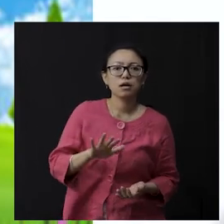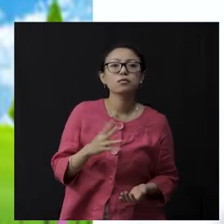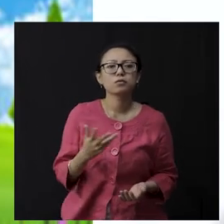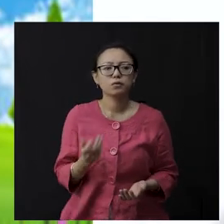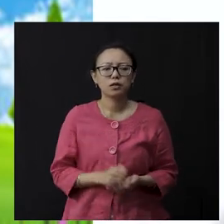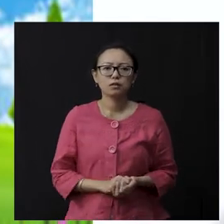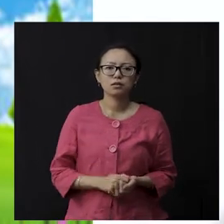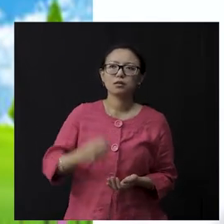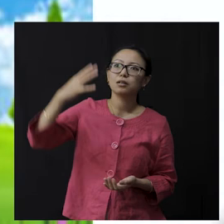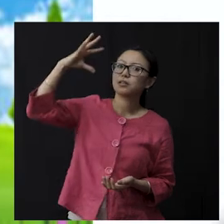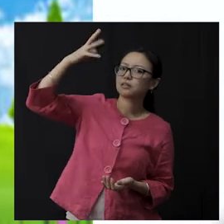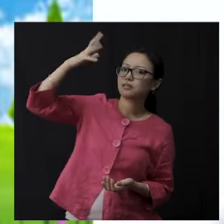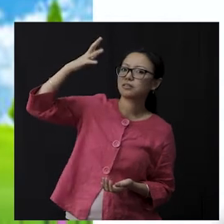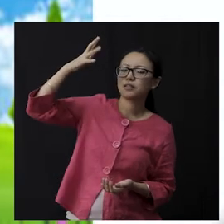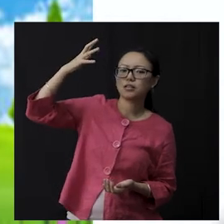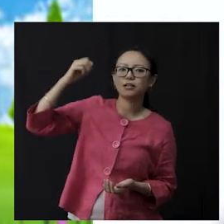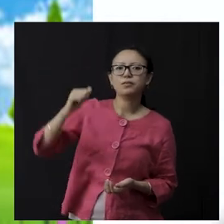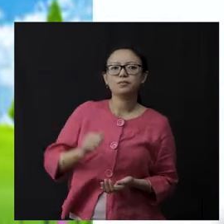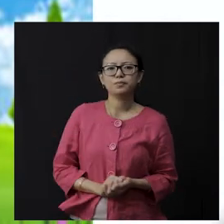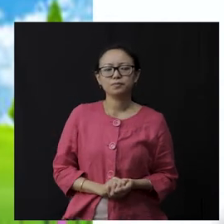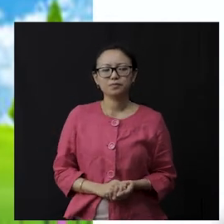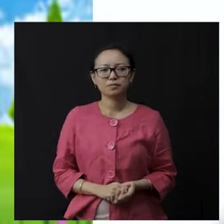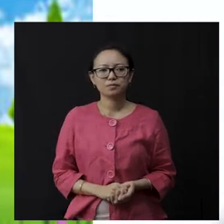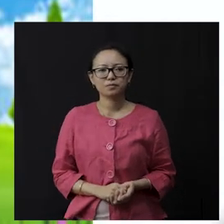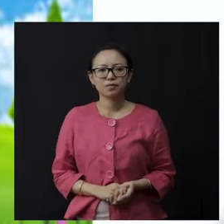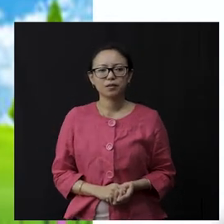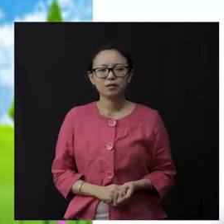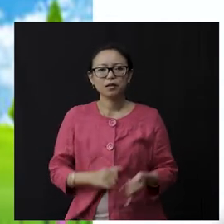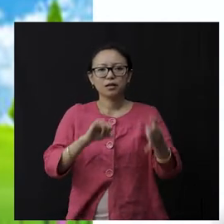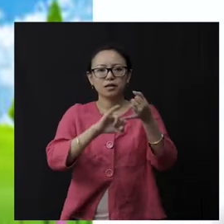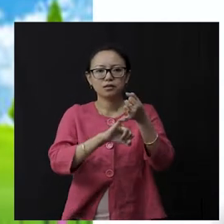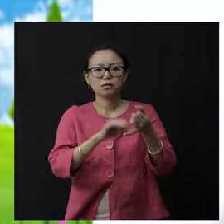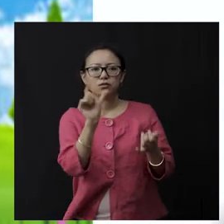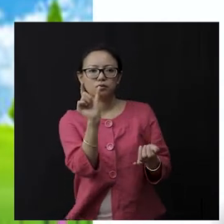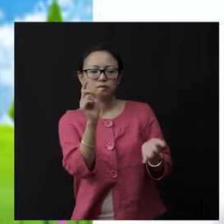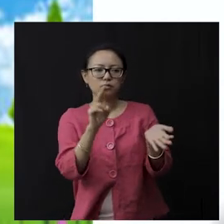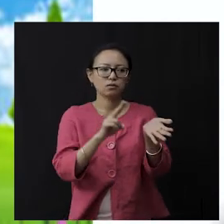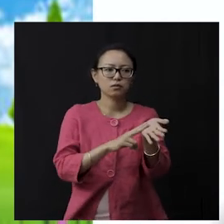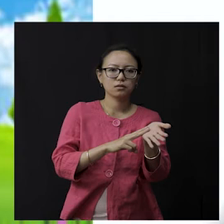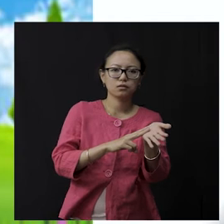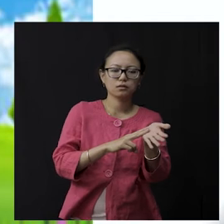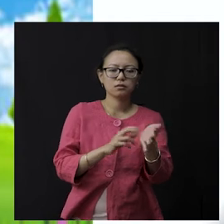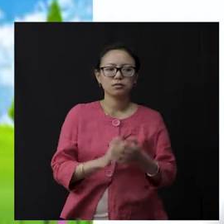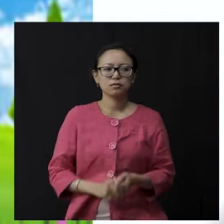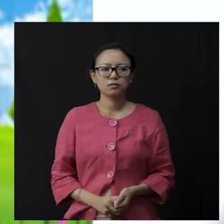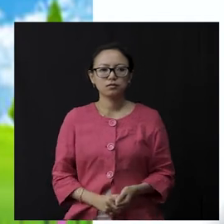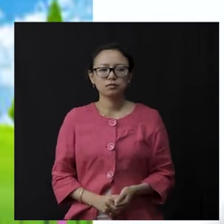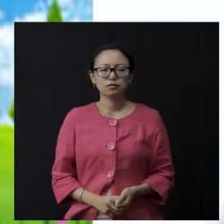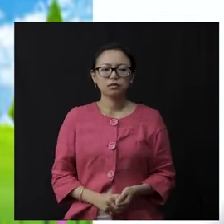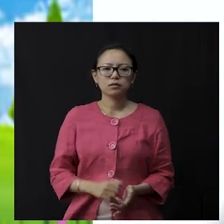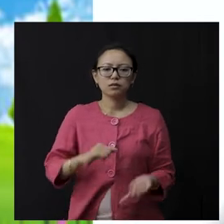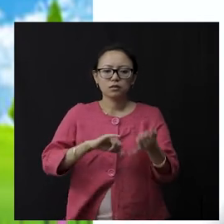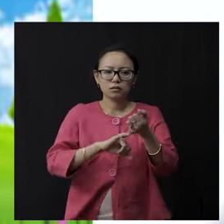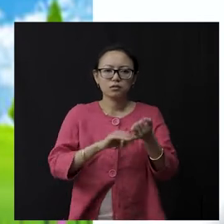sun, right? Yay, the sun. The spelling of sun is S-U-N. Very simple,